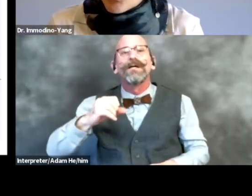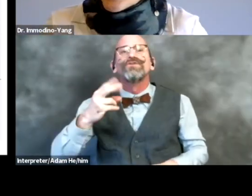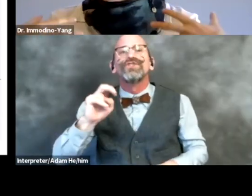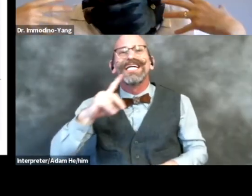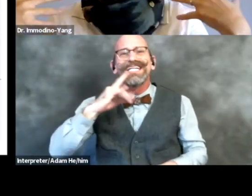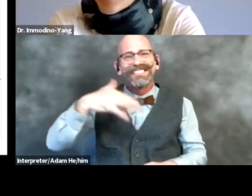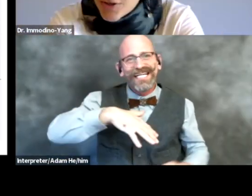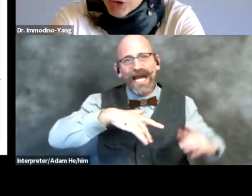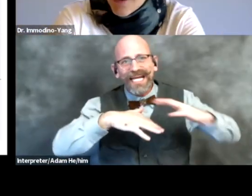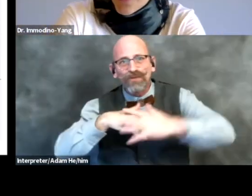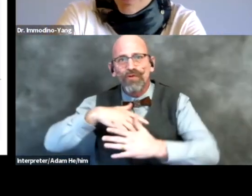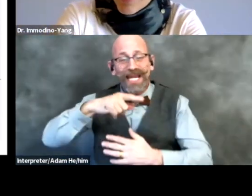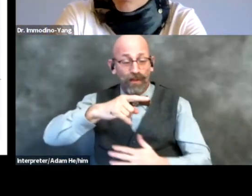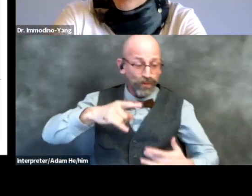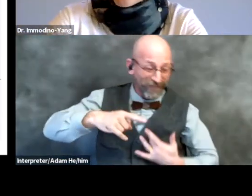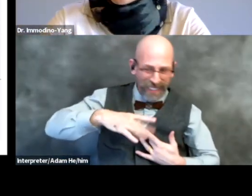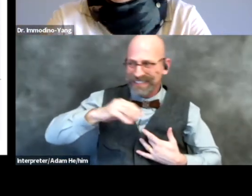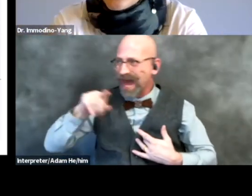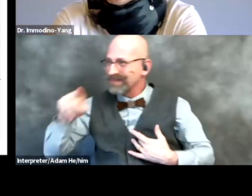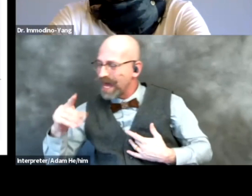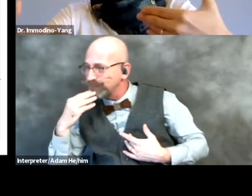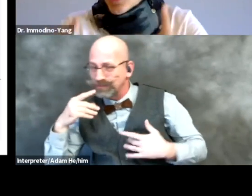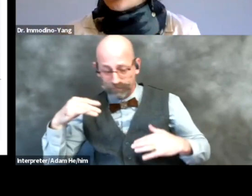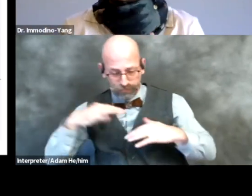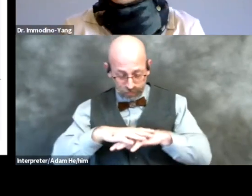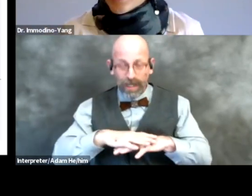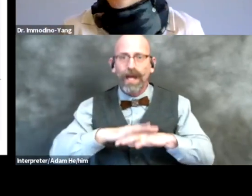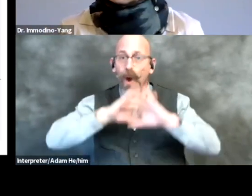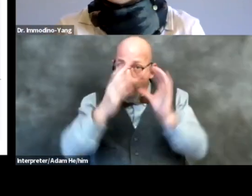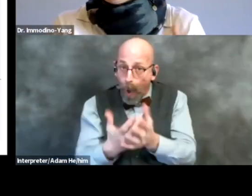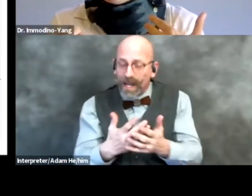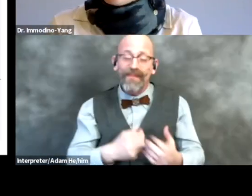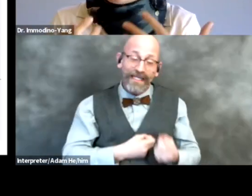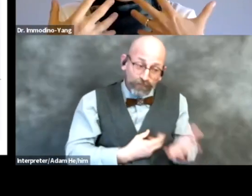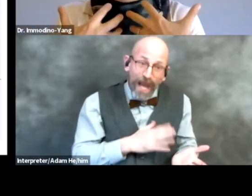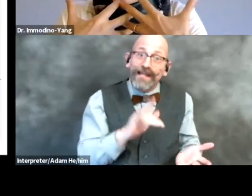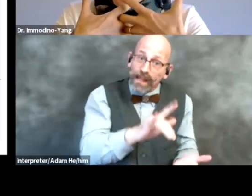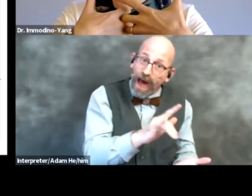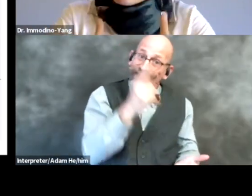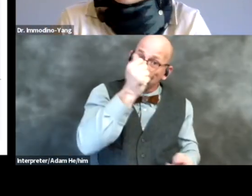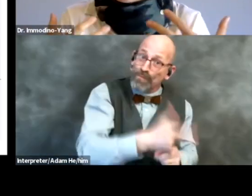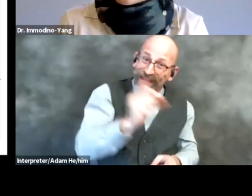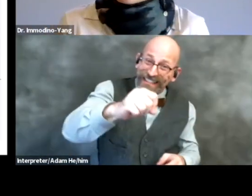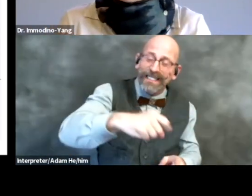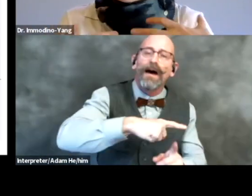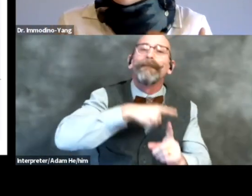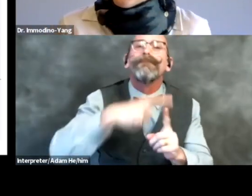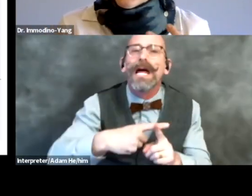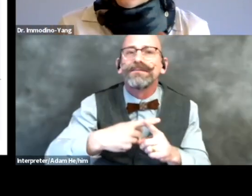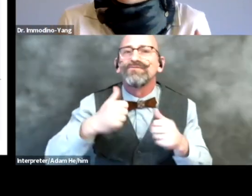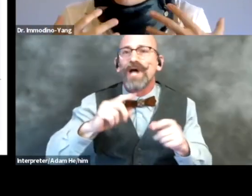way to both express her love for her baby brother and to understand the sort of